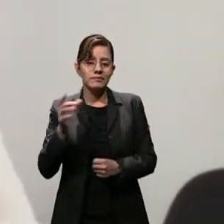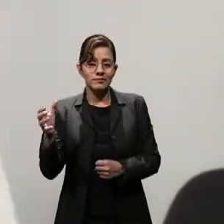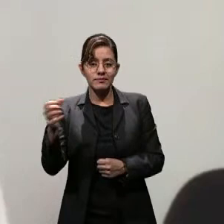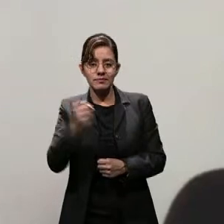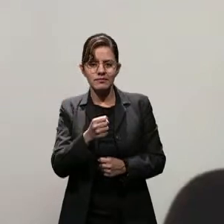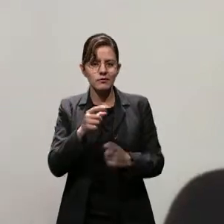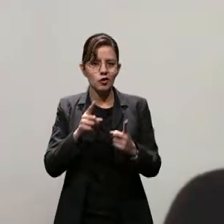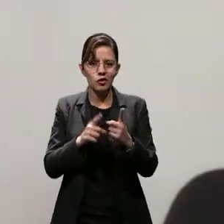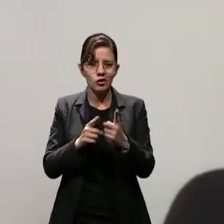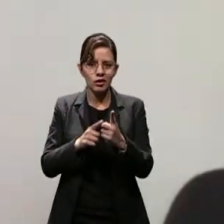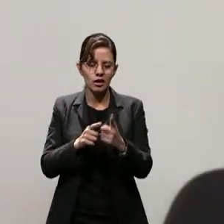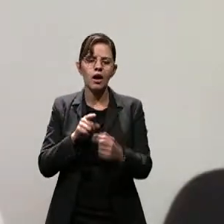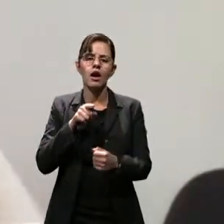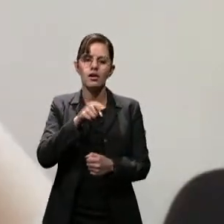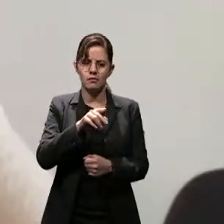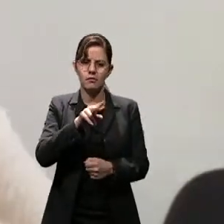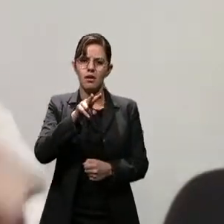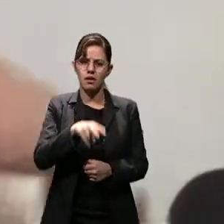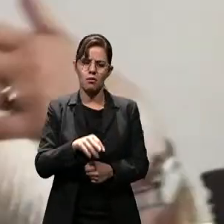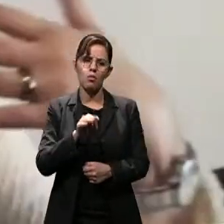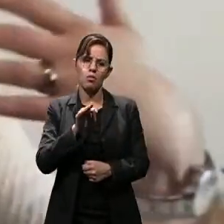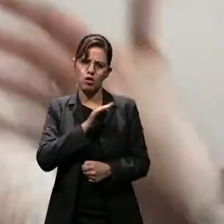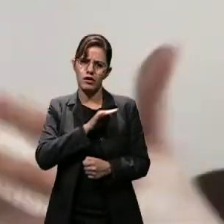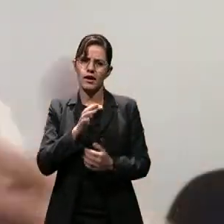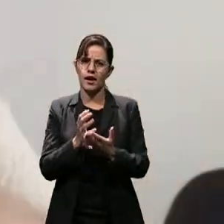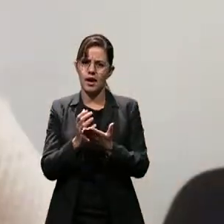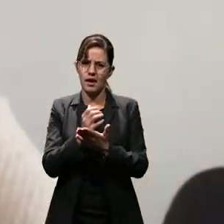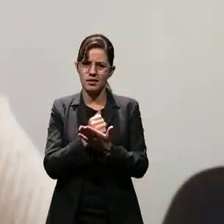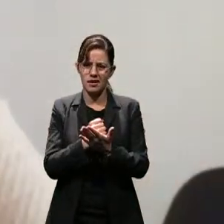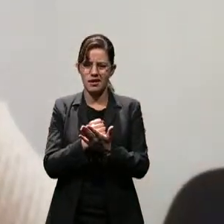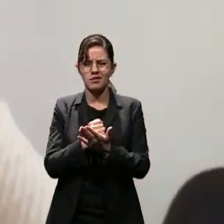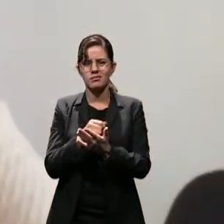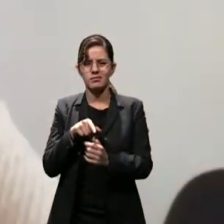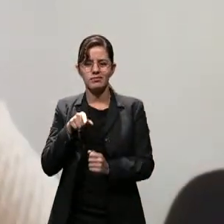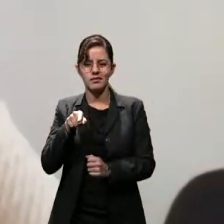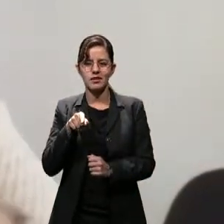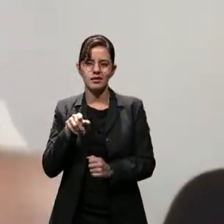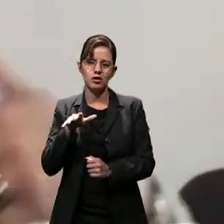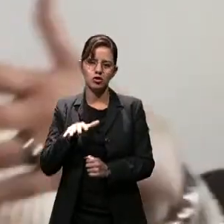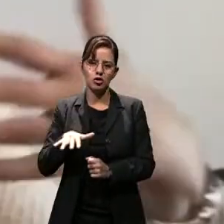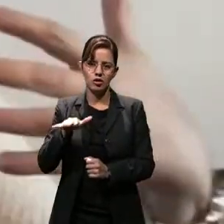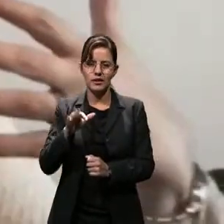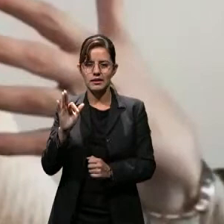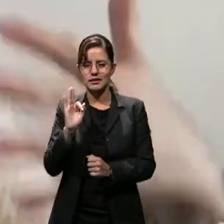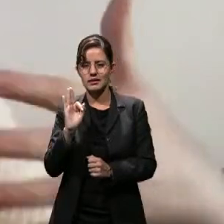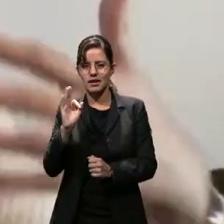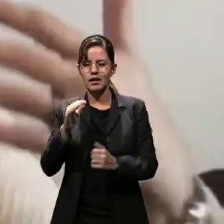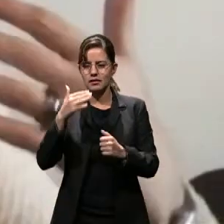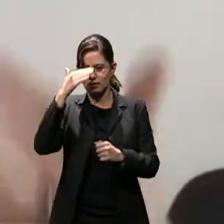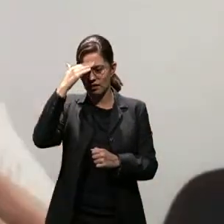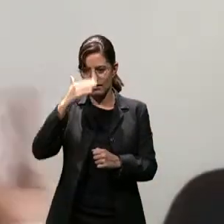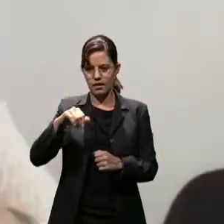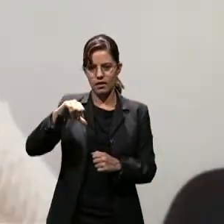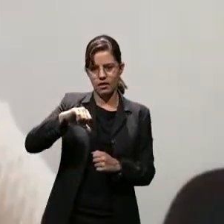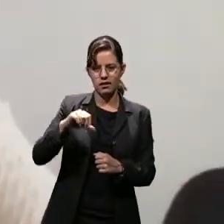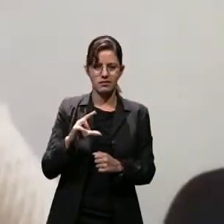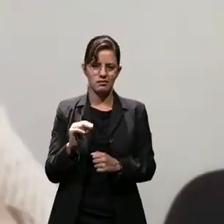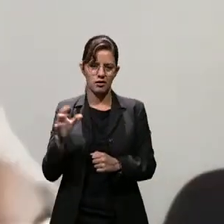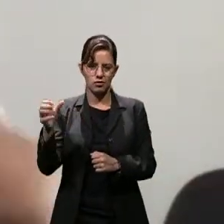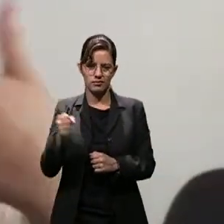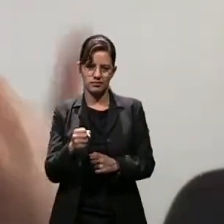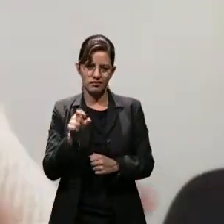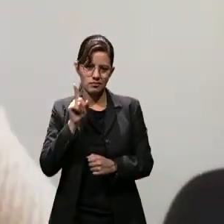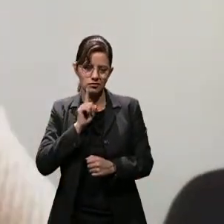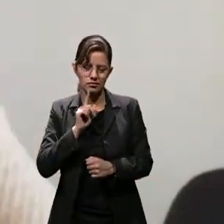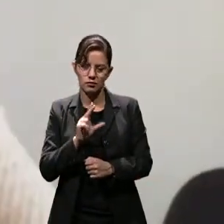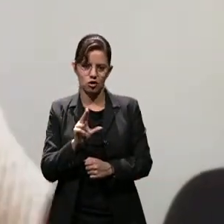effective possibilities to be elected, not only at the end of the list, where they set forth rules